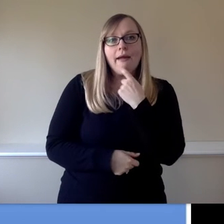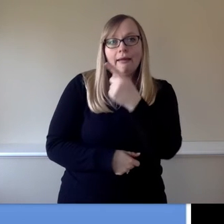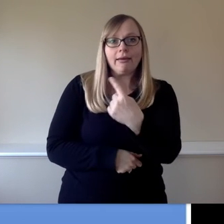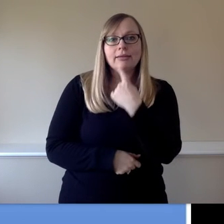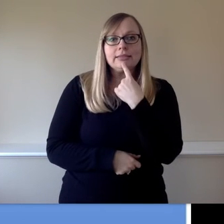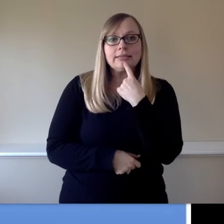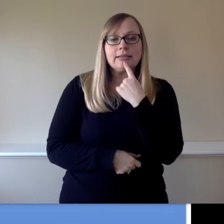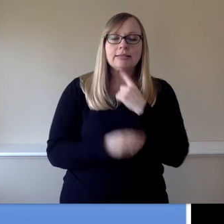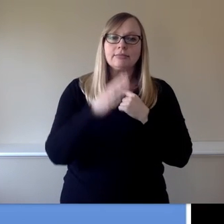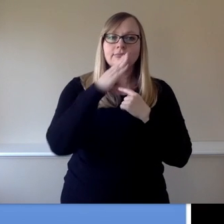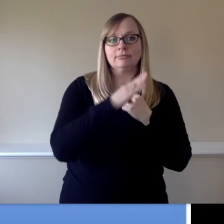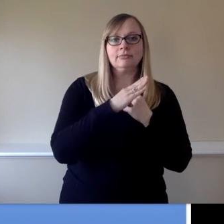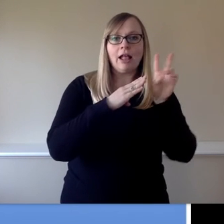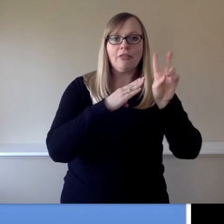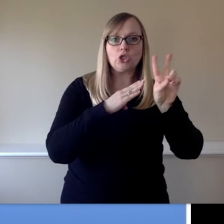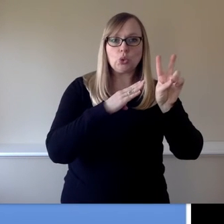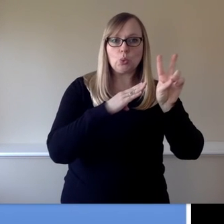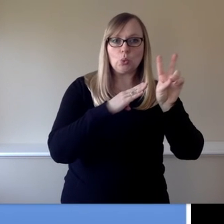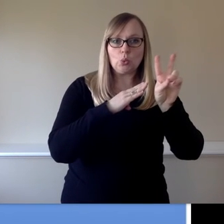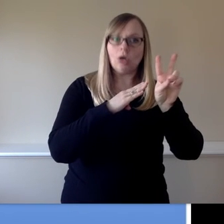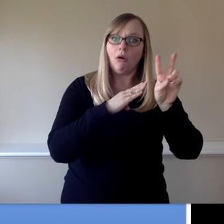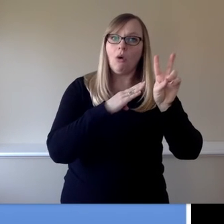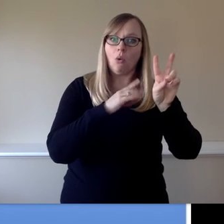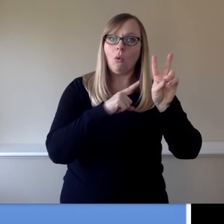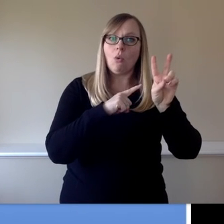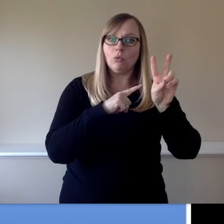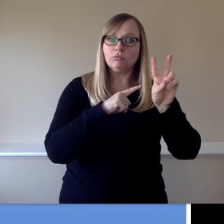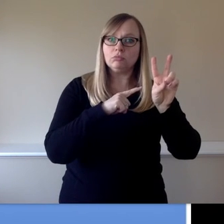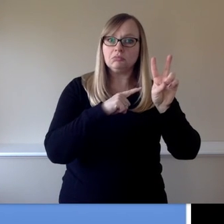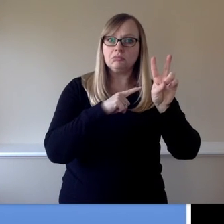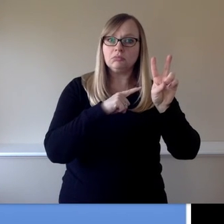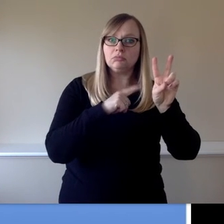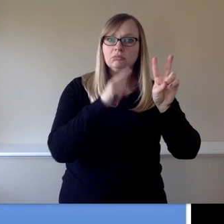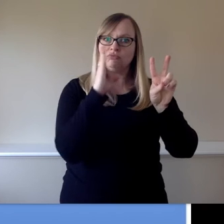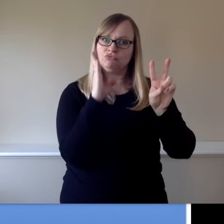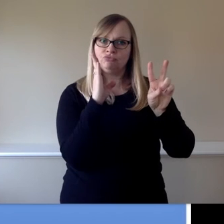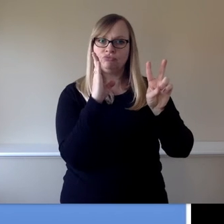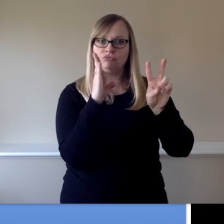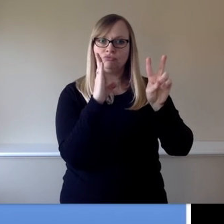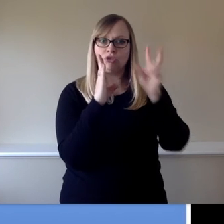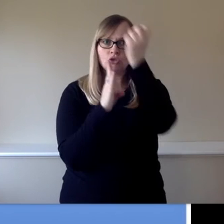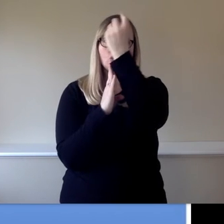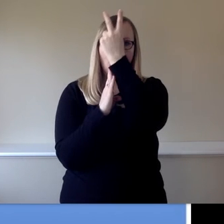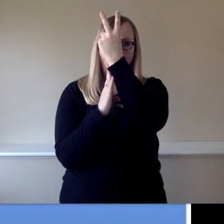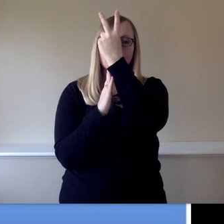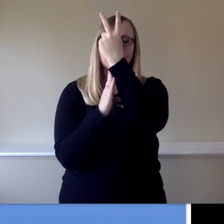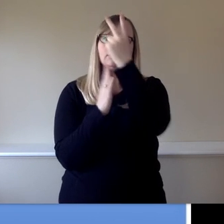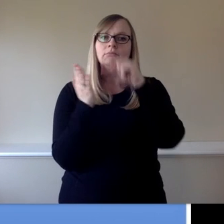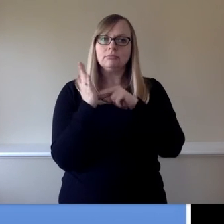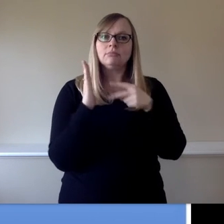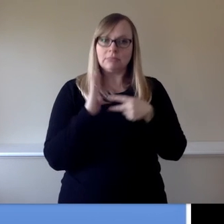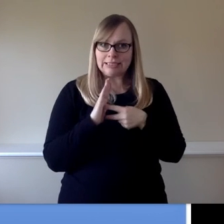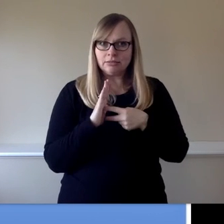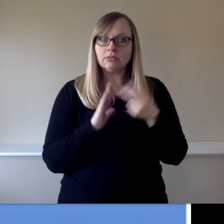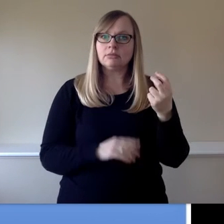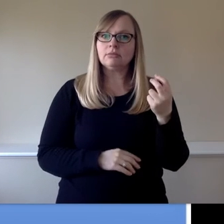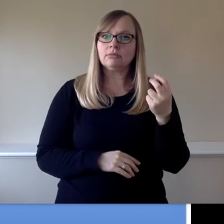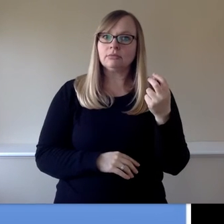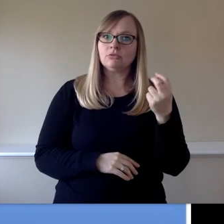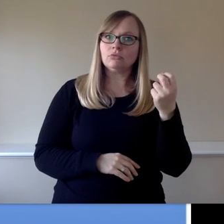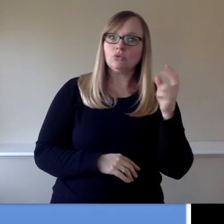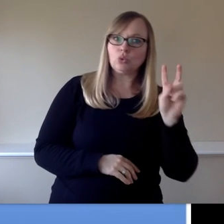that it's pointed to the 2. So we know it's 2 o'clock, and we know it's o'clock because the long hand is directly up and down